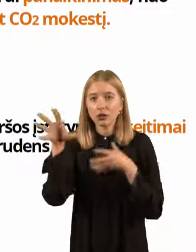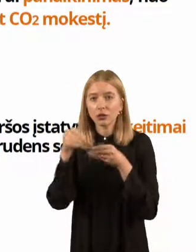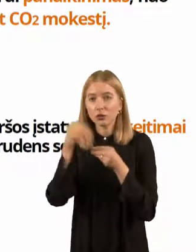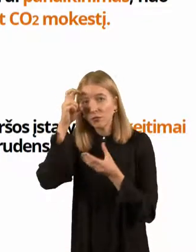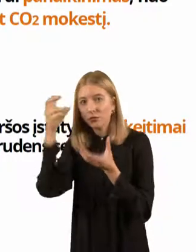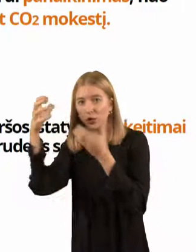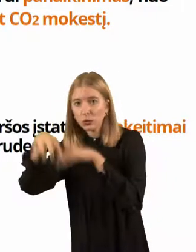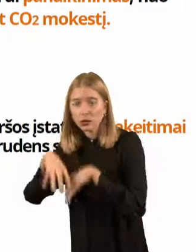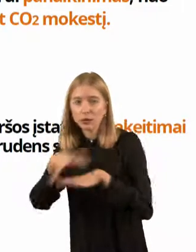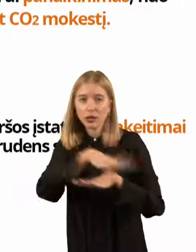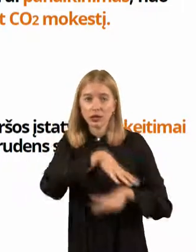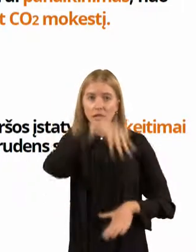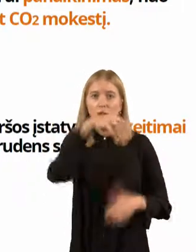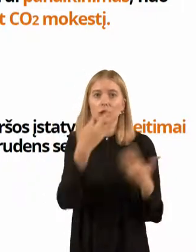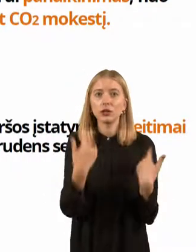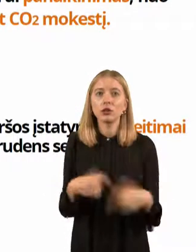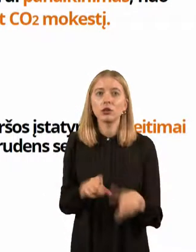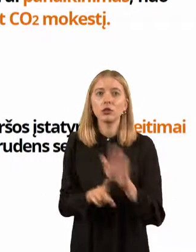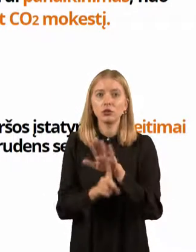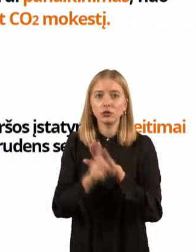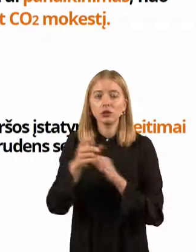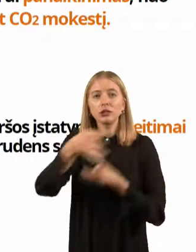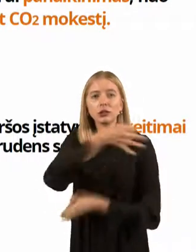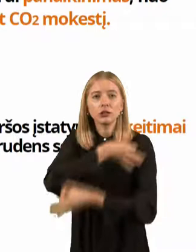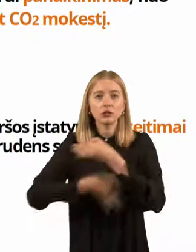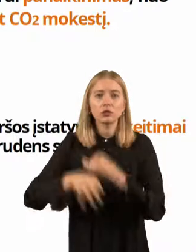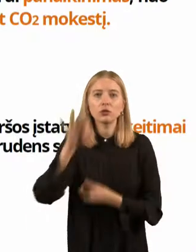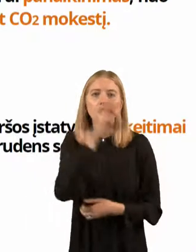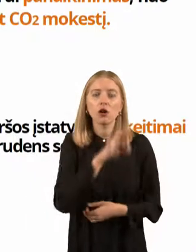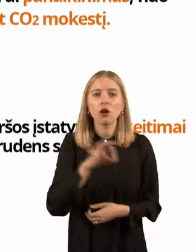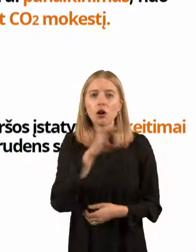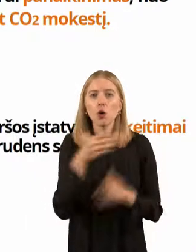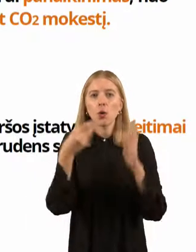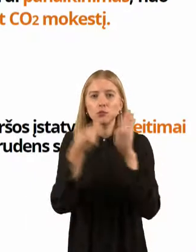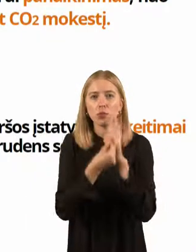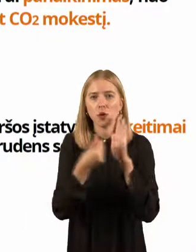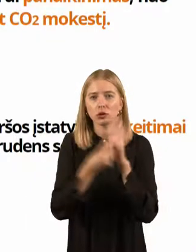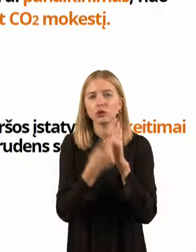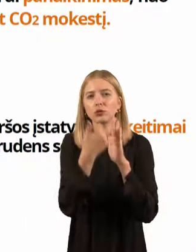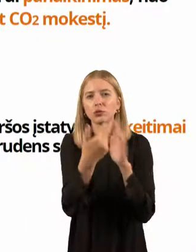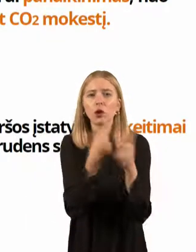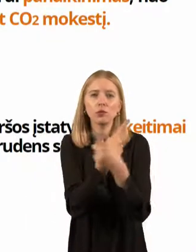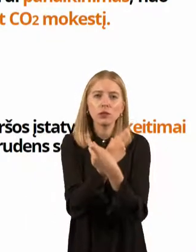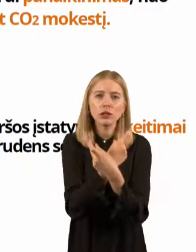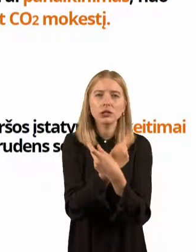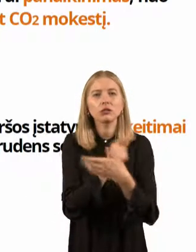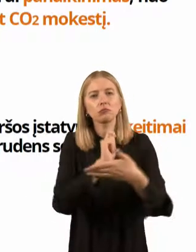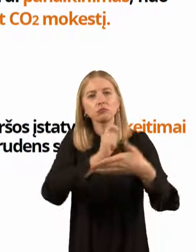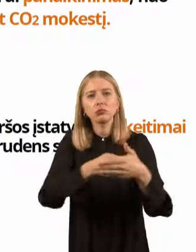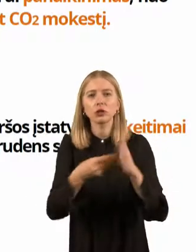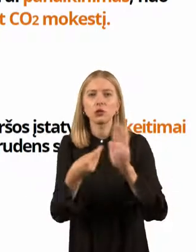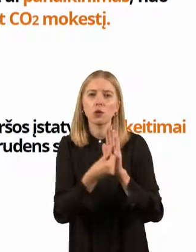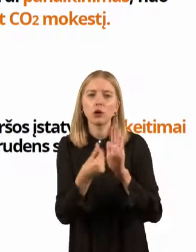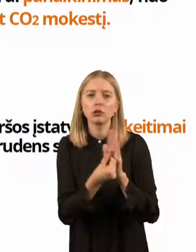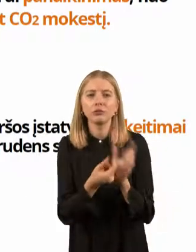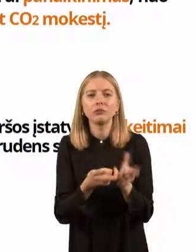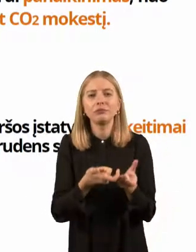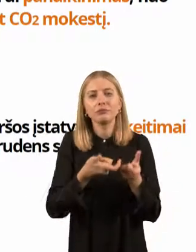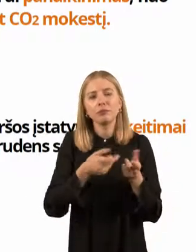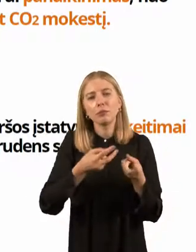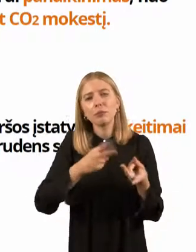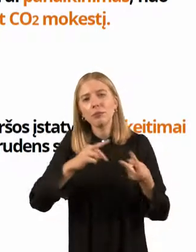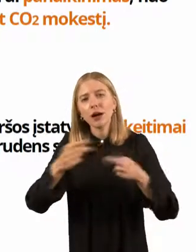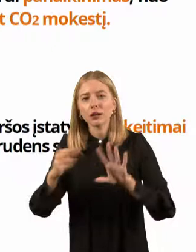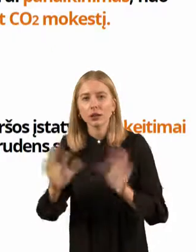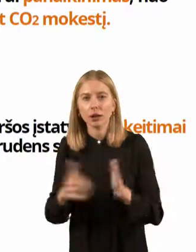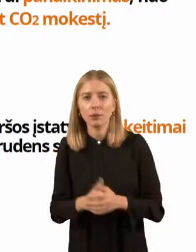fossil fuel resources. But in the government, therefore, we started deliberating the changes of the